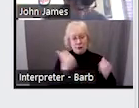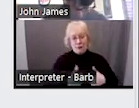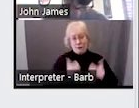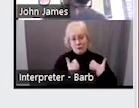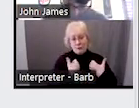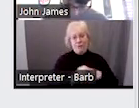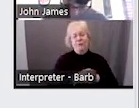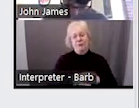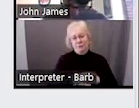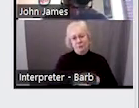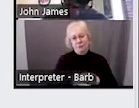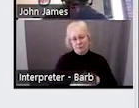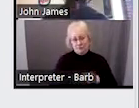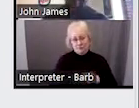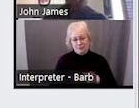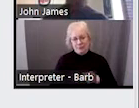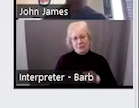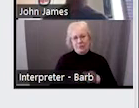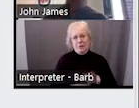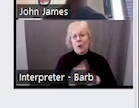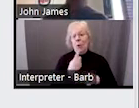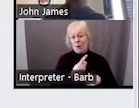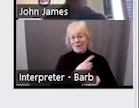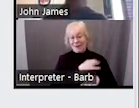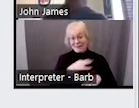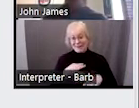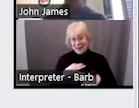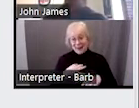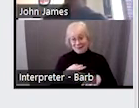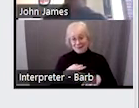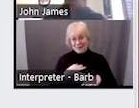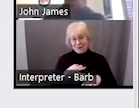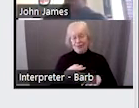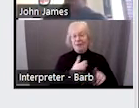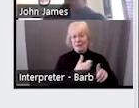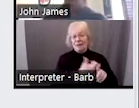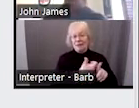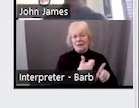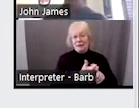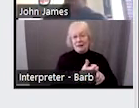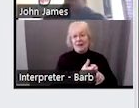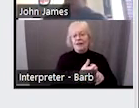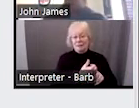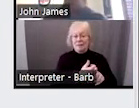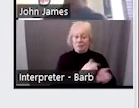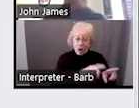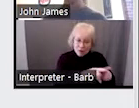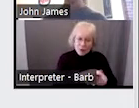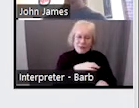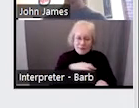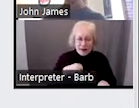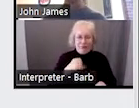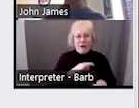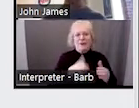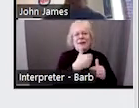it's funny you ask that. One of the staff members is actually a staff member of the Next Steps program. She's a professor.